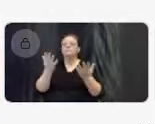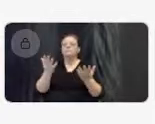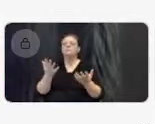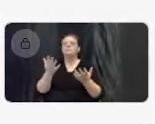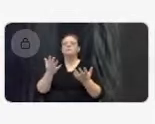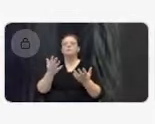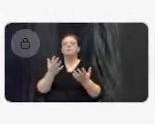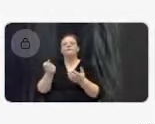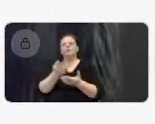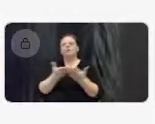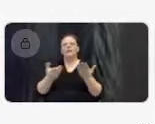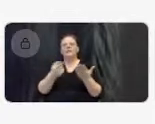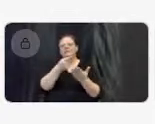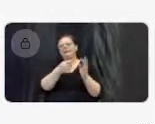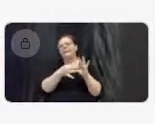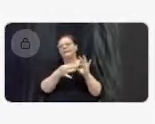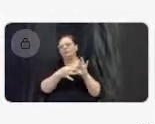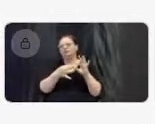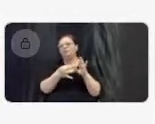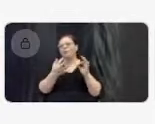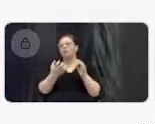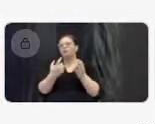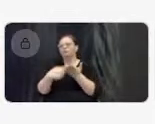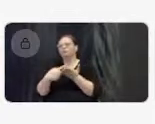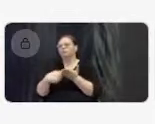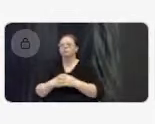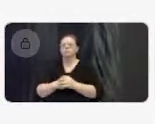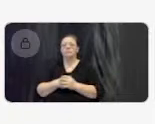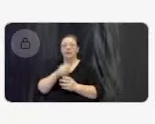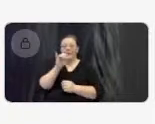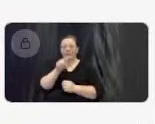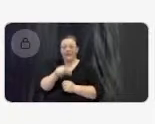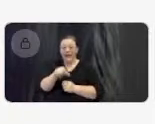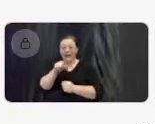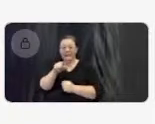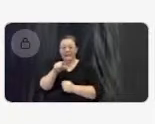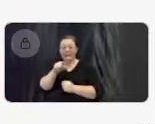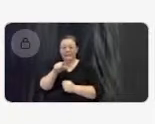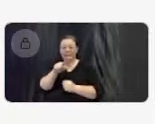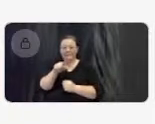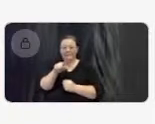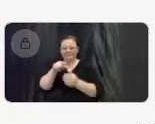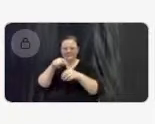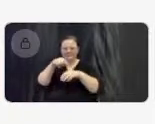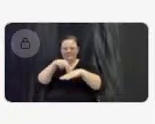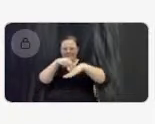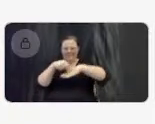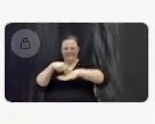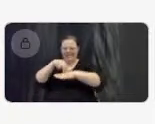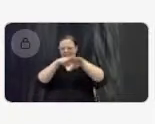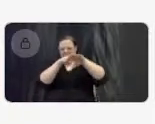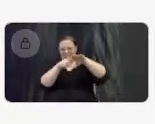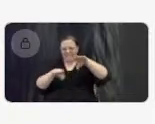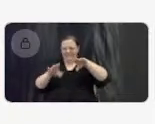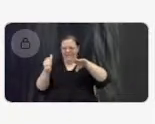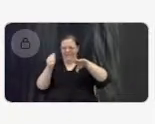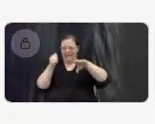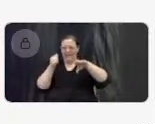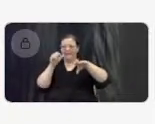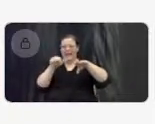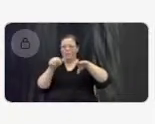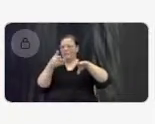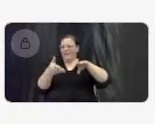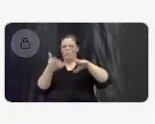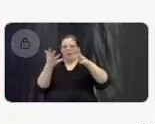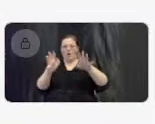address a few things that they brought up here. One, that little skate concrete skate thing in the back was there when I